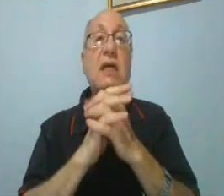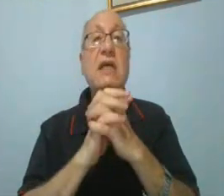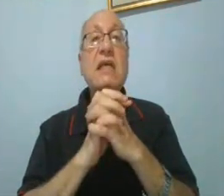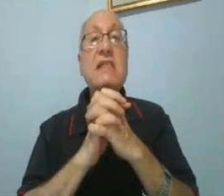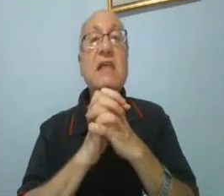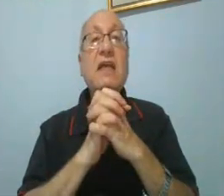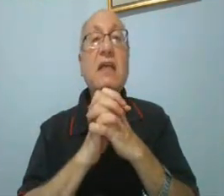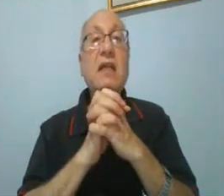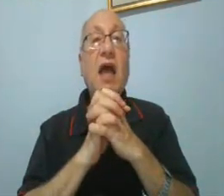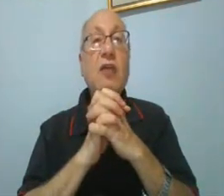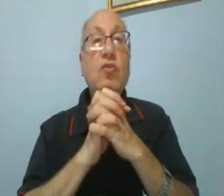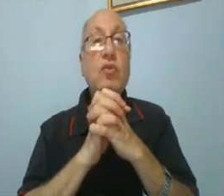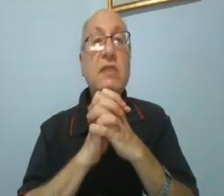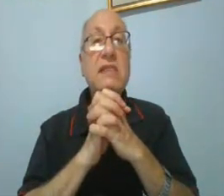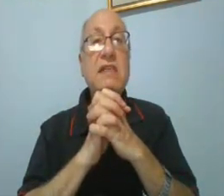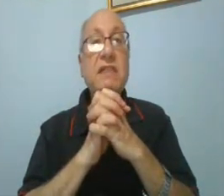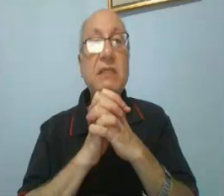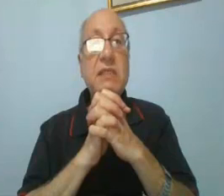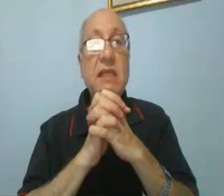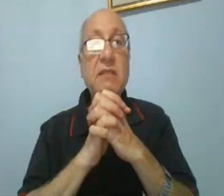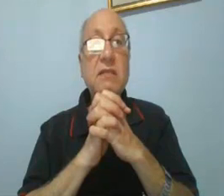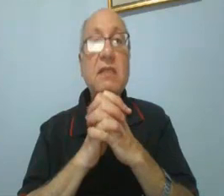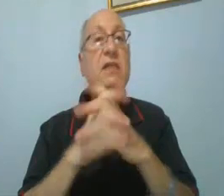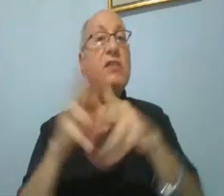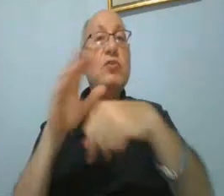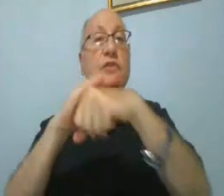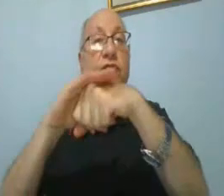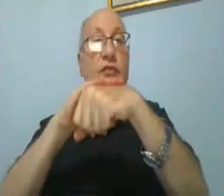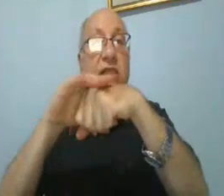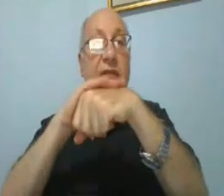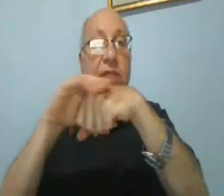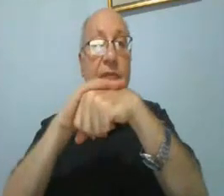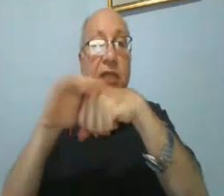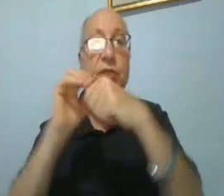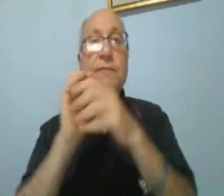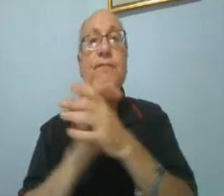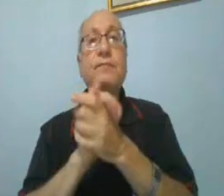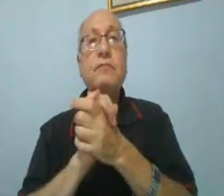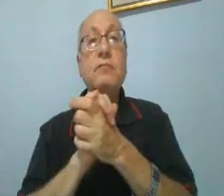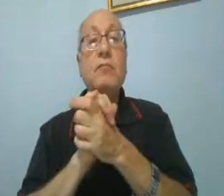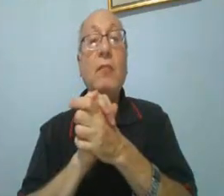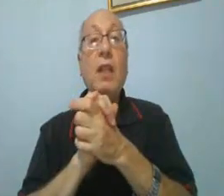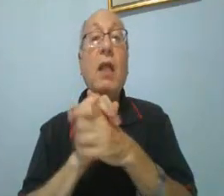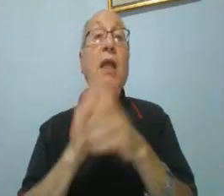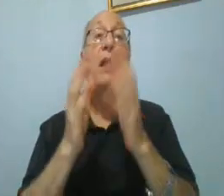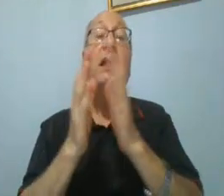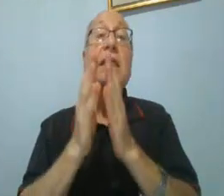Also, ethyl alcohol 70% is used for skin preparation.